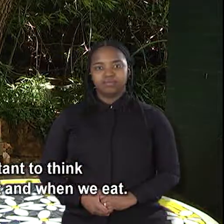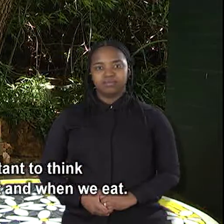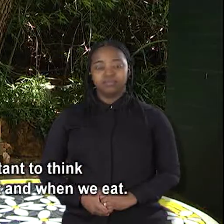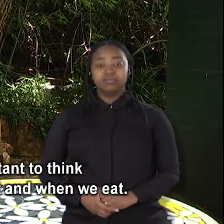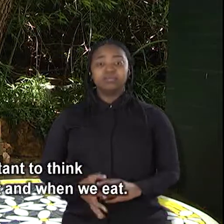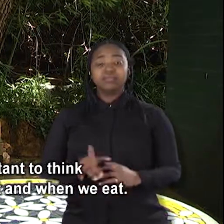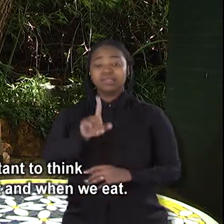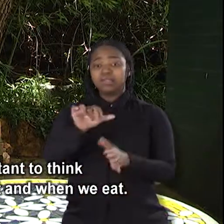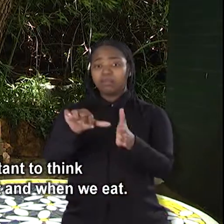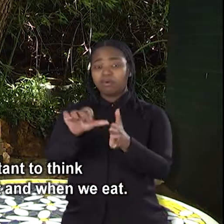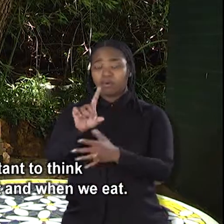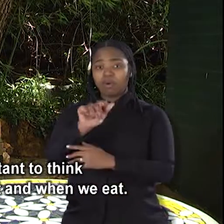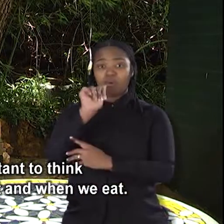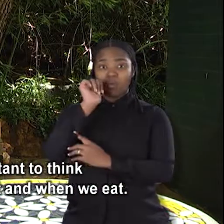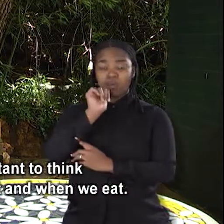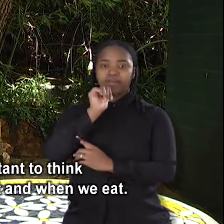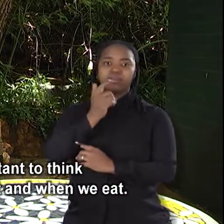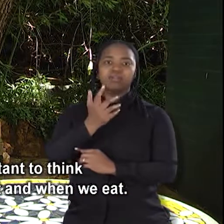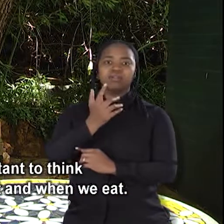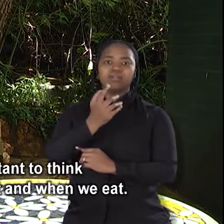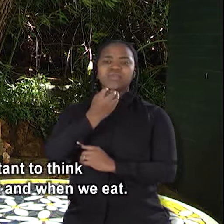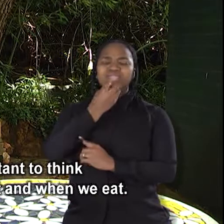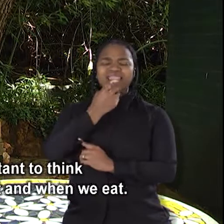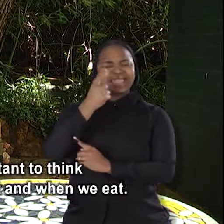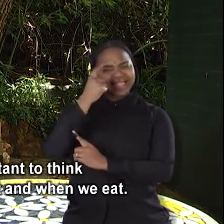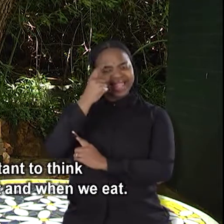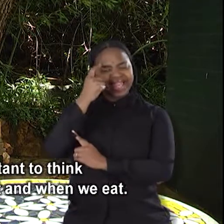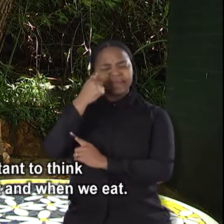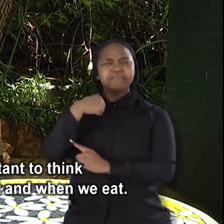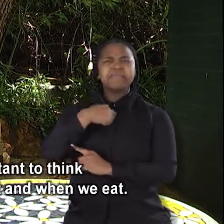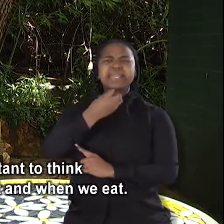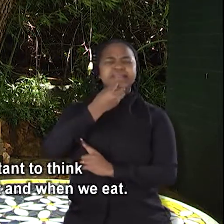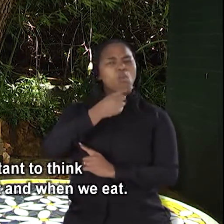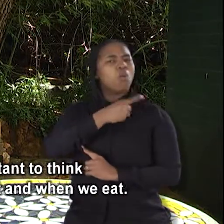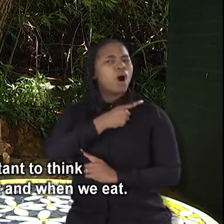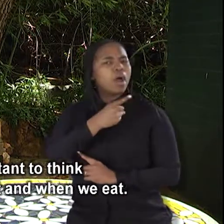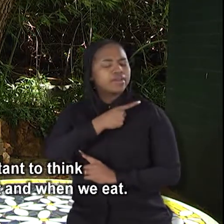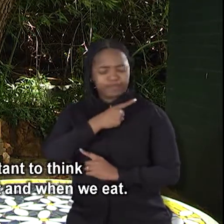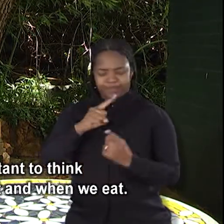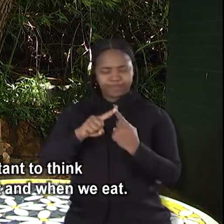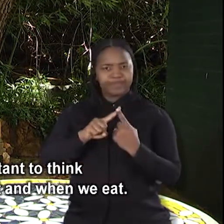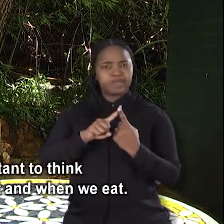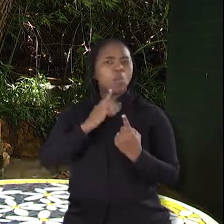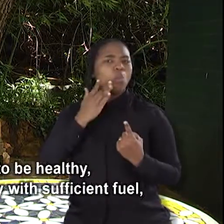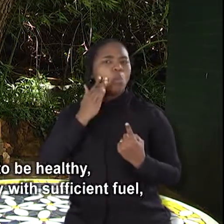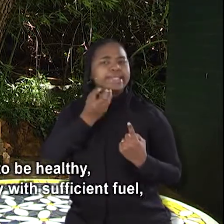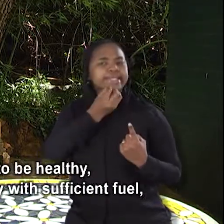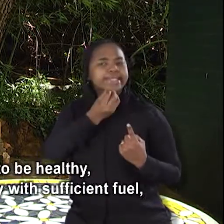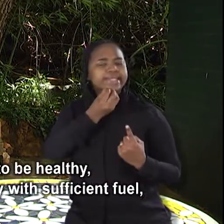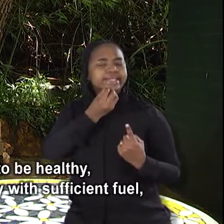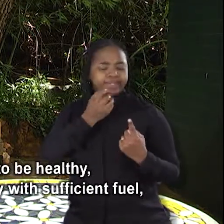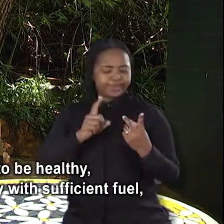It's important that we think about why do we eat? What do we eat and when do we eat?